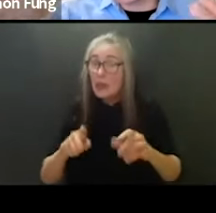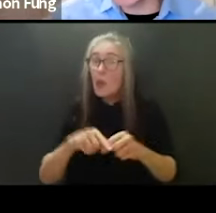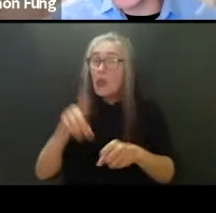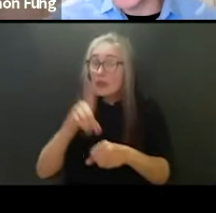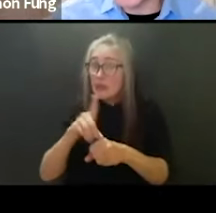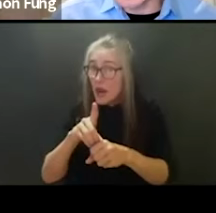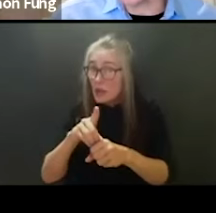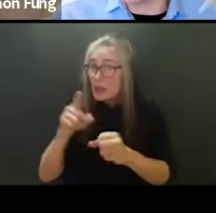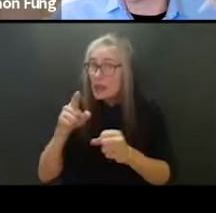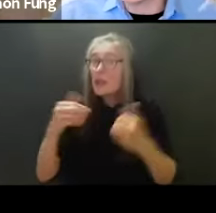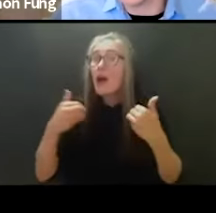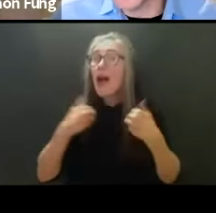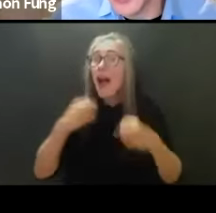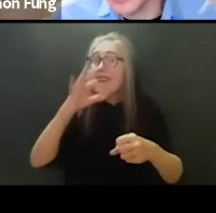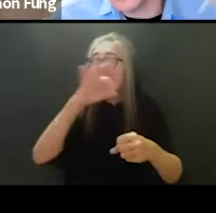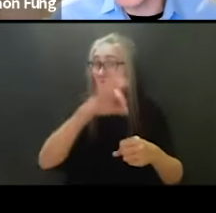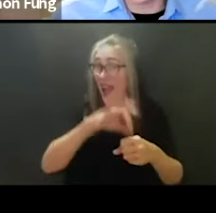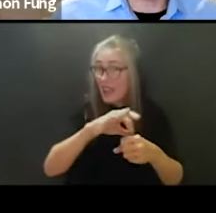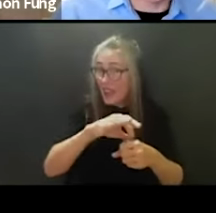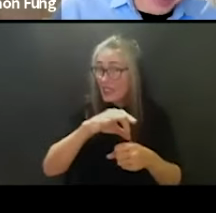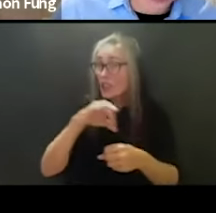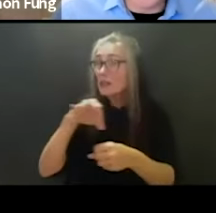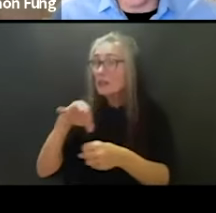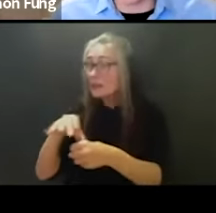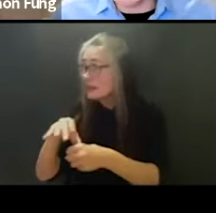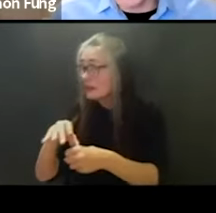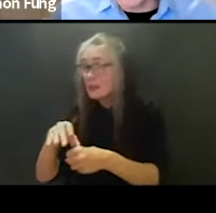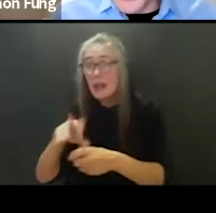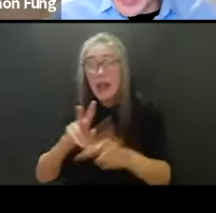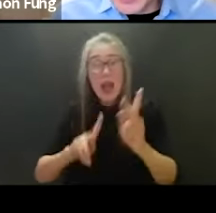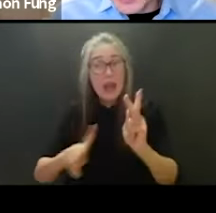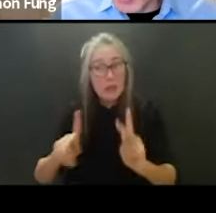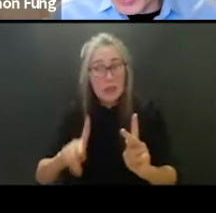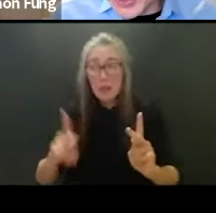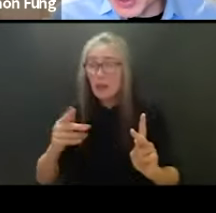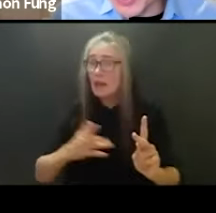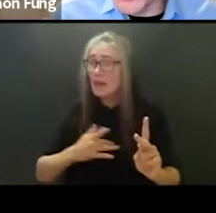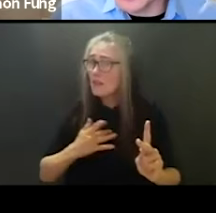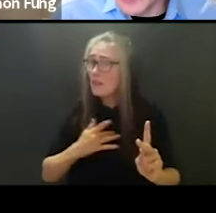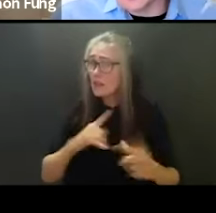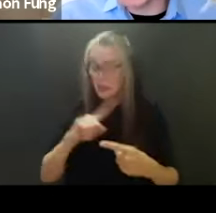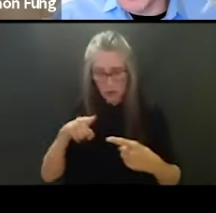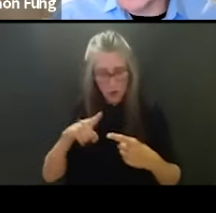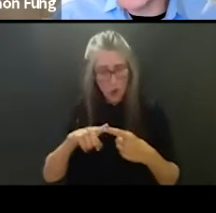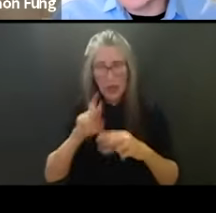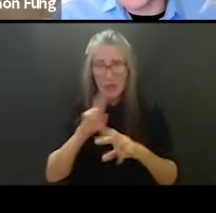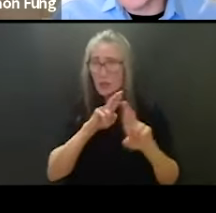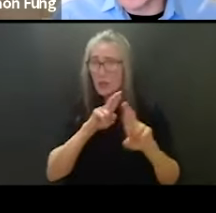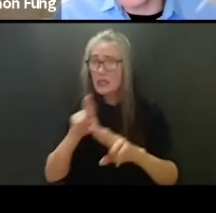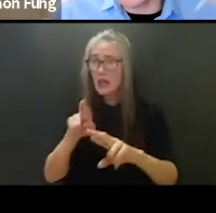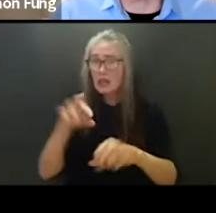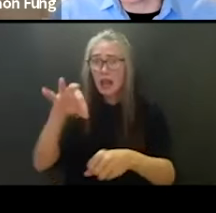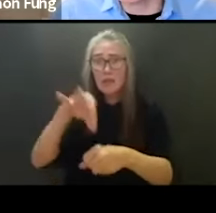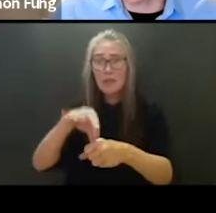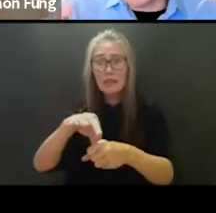agreeing after an election is held, among other times, that the results of the election are binding. That